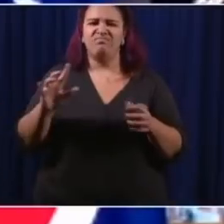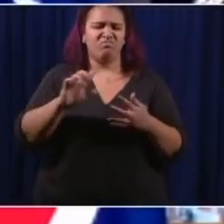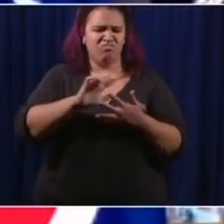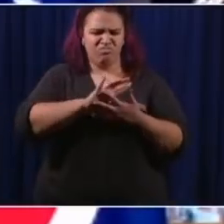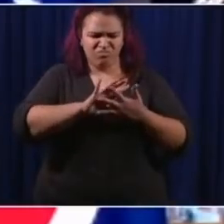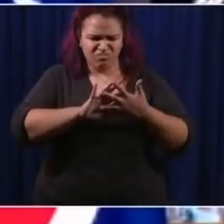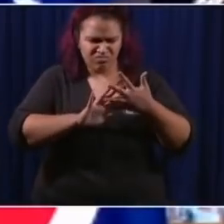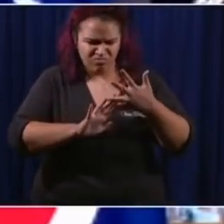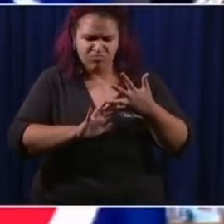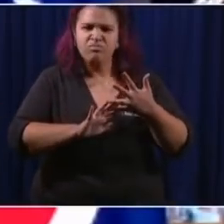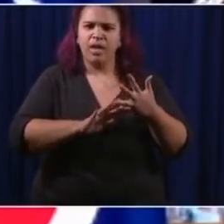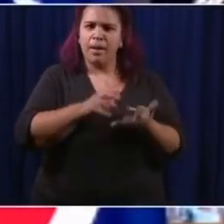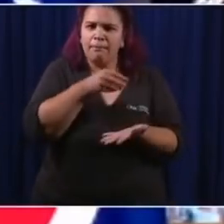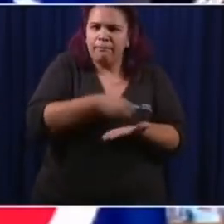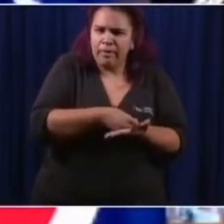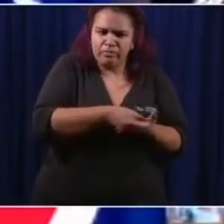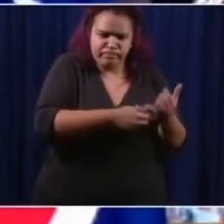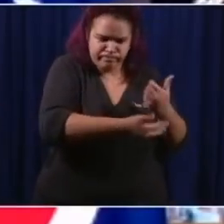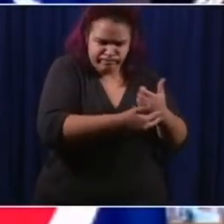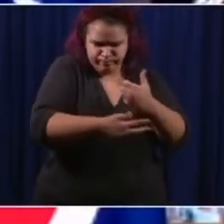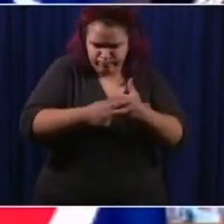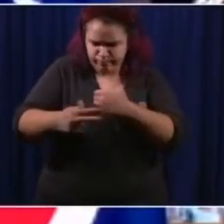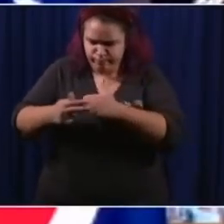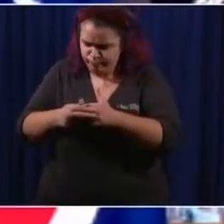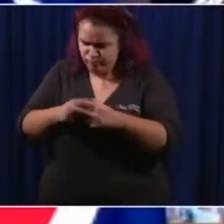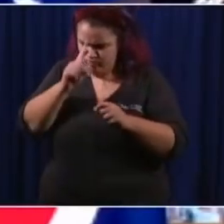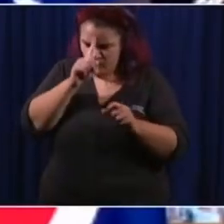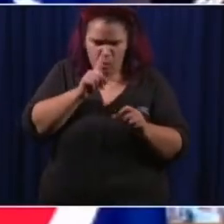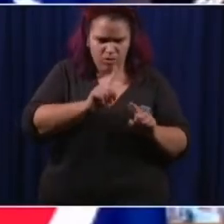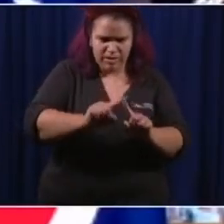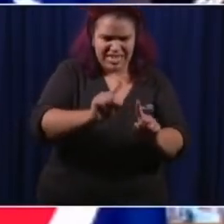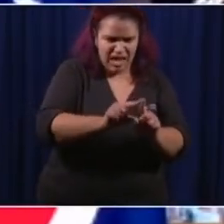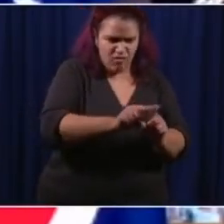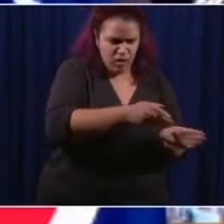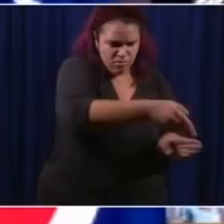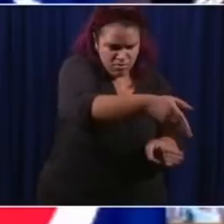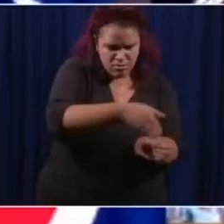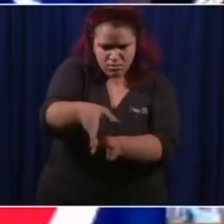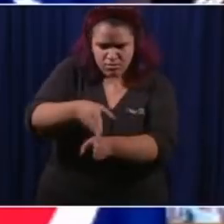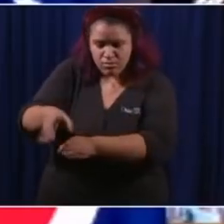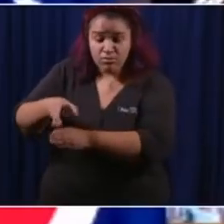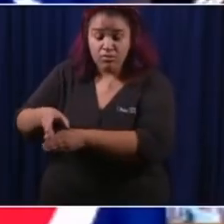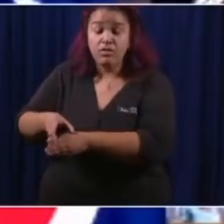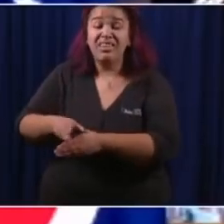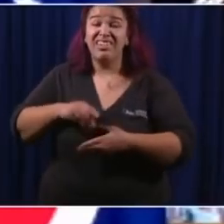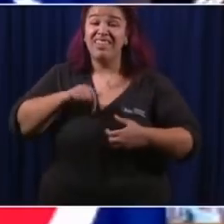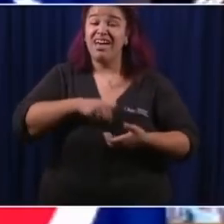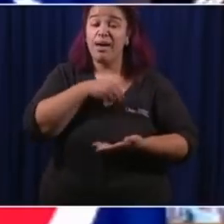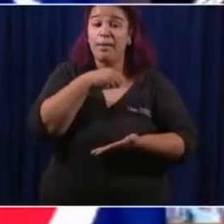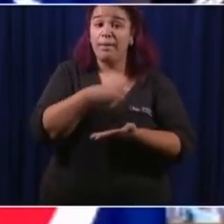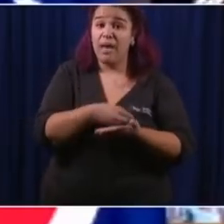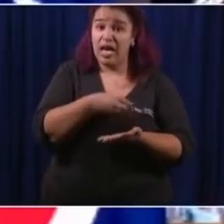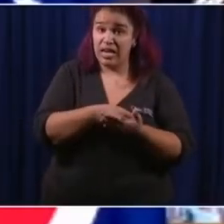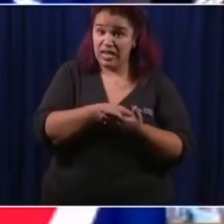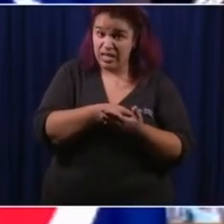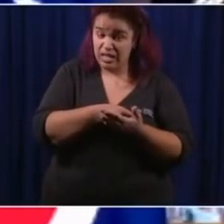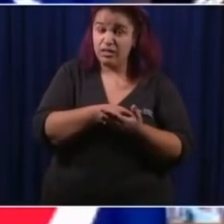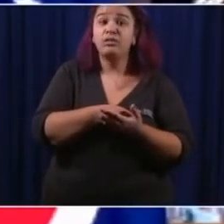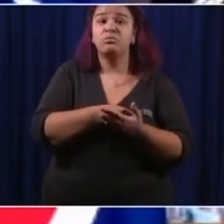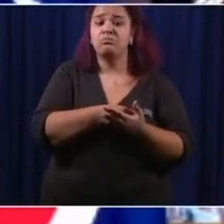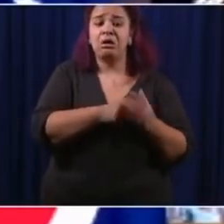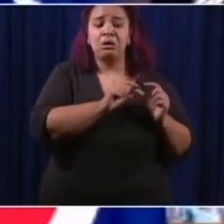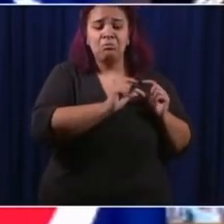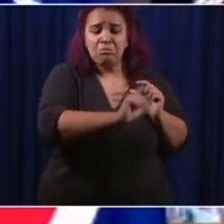to behavioral health, rural hospitals, and et cetera. So that money has gone out. Much of it's gone out